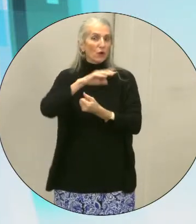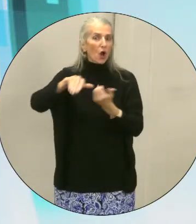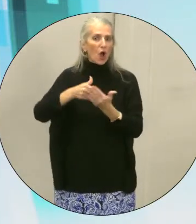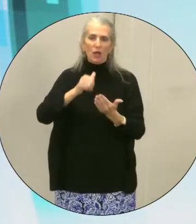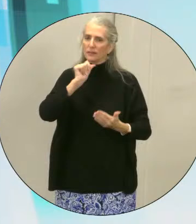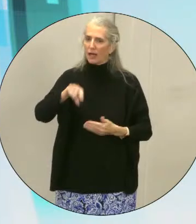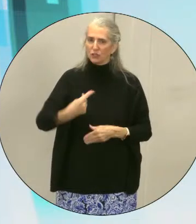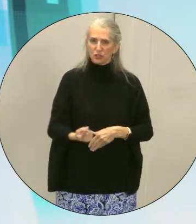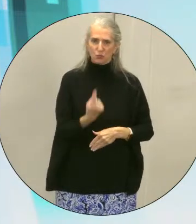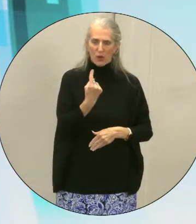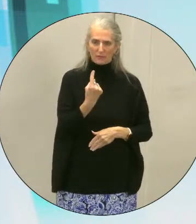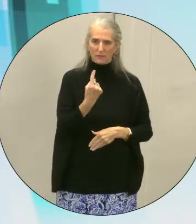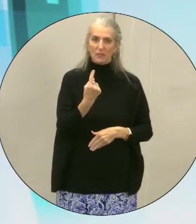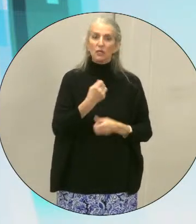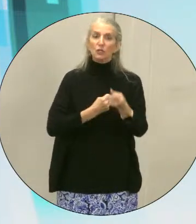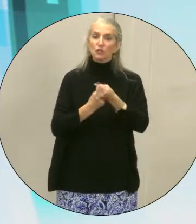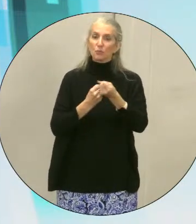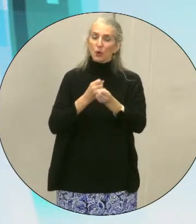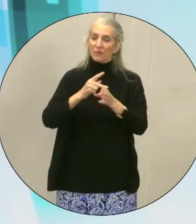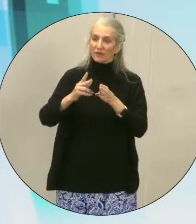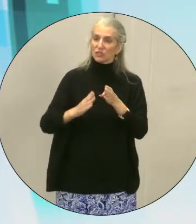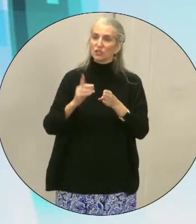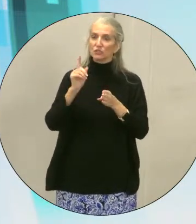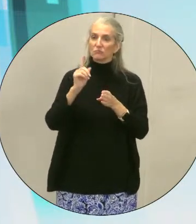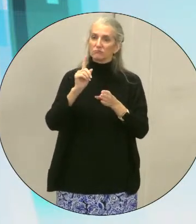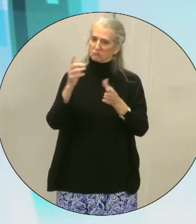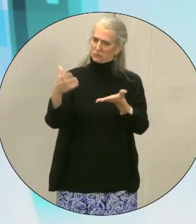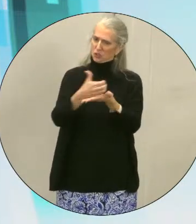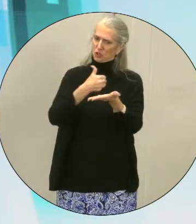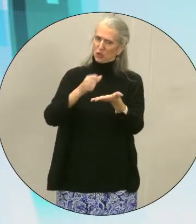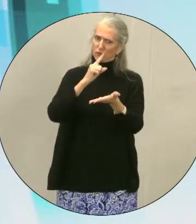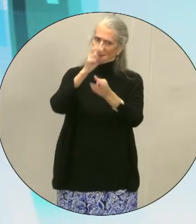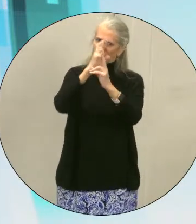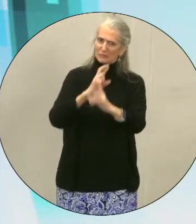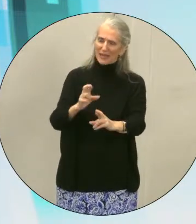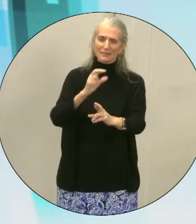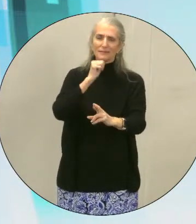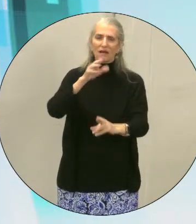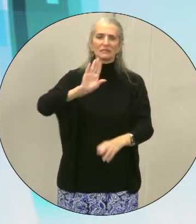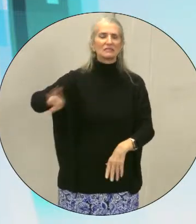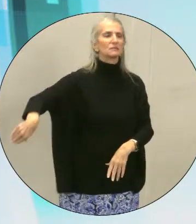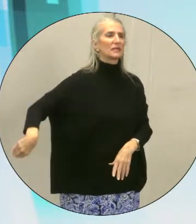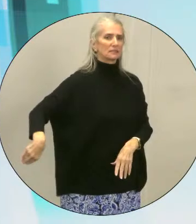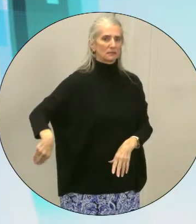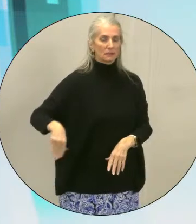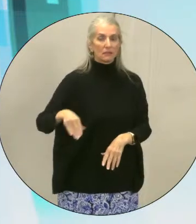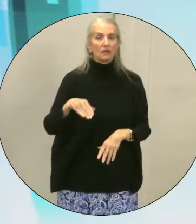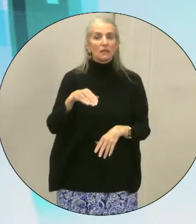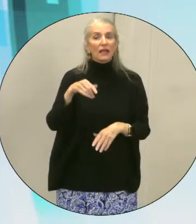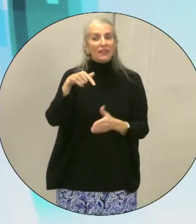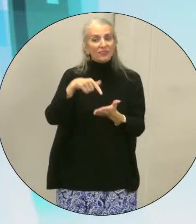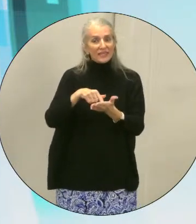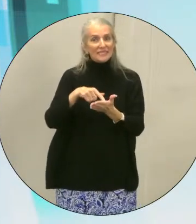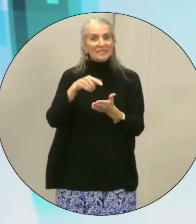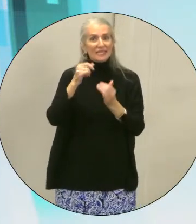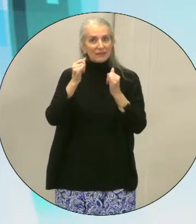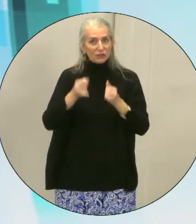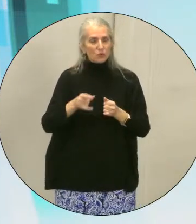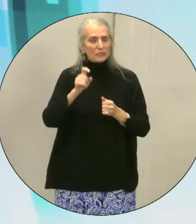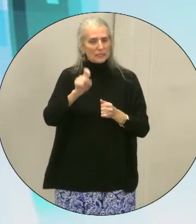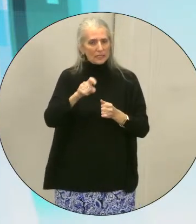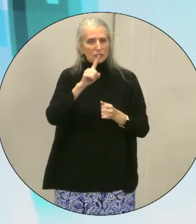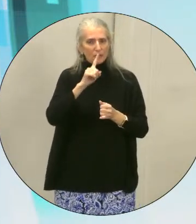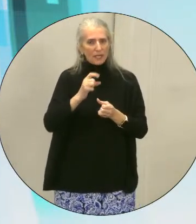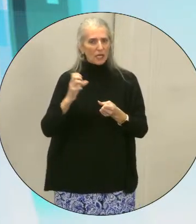one. Support professionals deserve to be respected, not dismissed. This individual needs to be a champion for